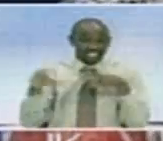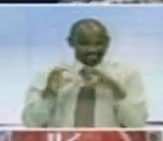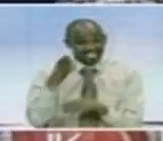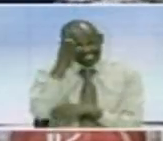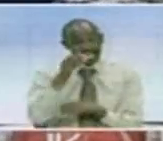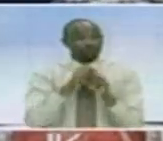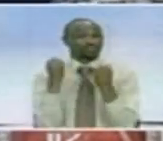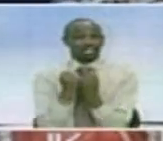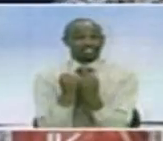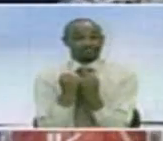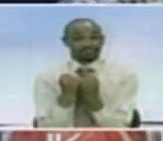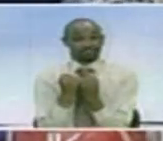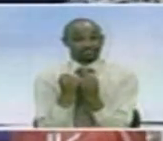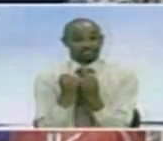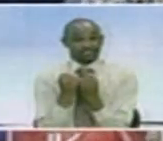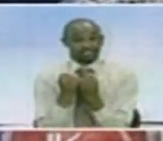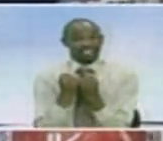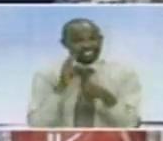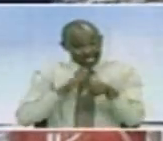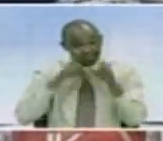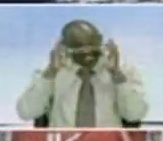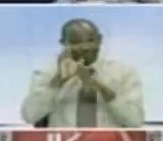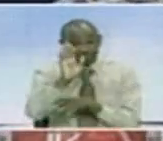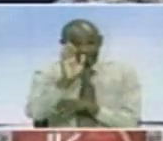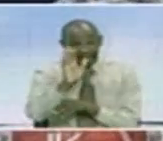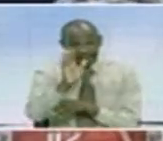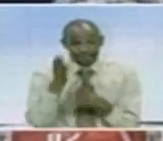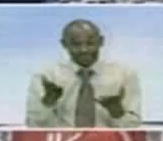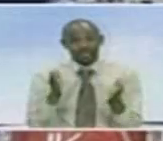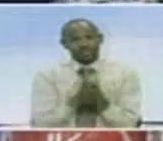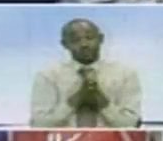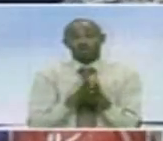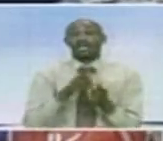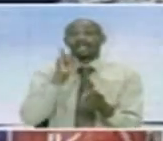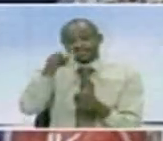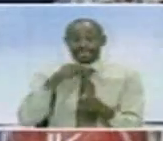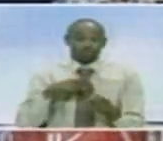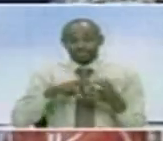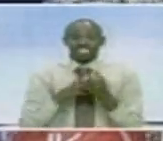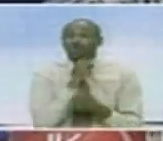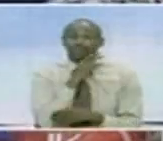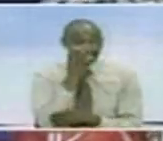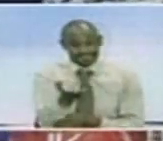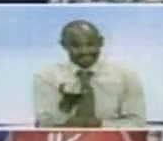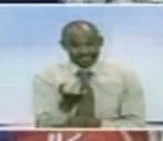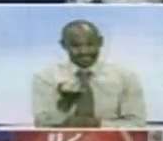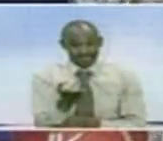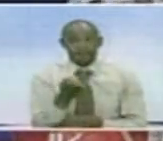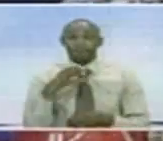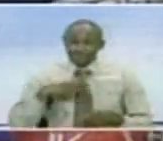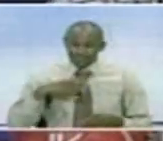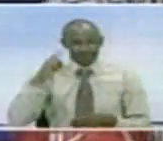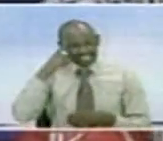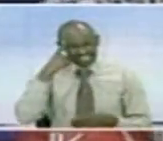of society. After making decisions that will make them regret, it is that type of suffering that makes people